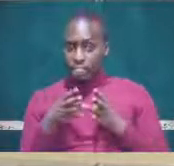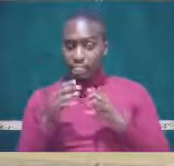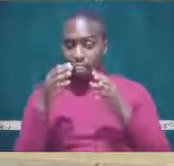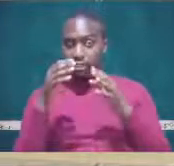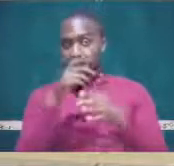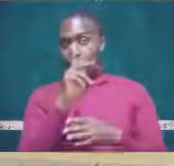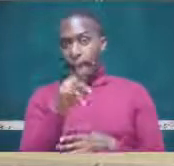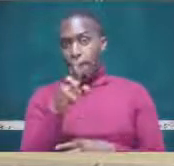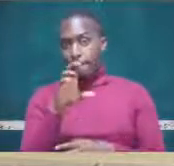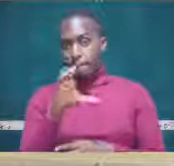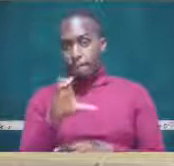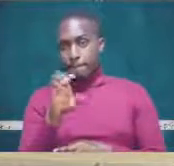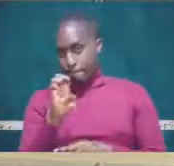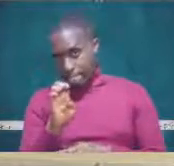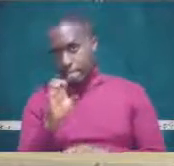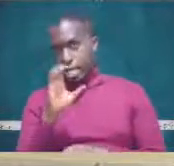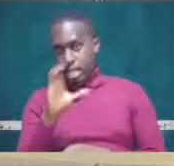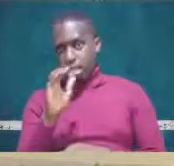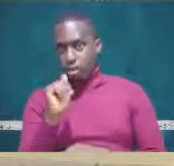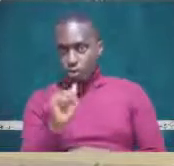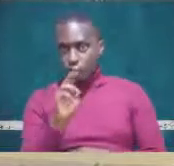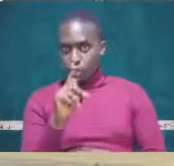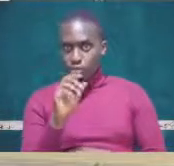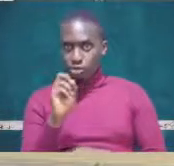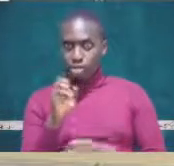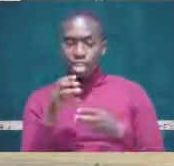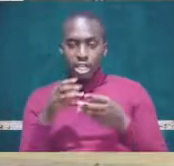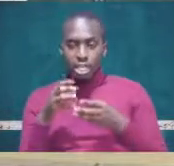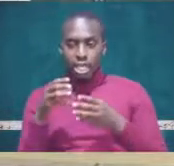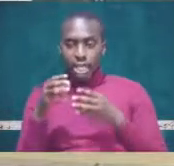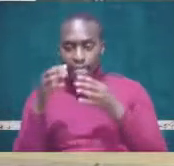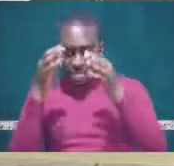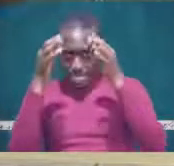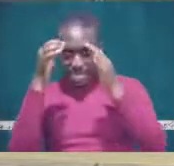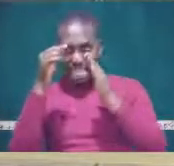a precaution, a measure taken in advance,